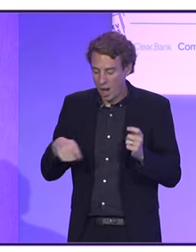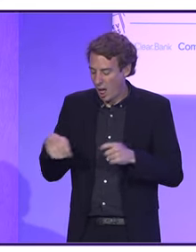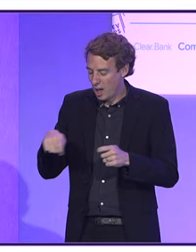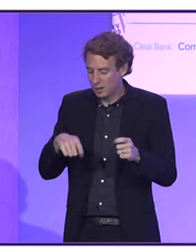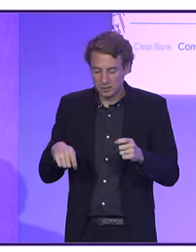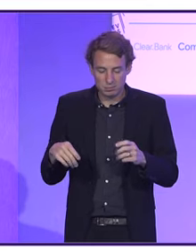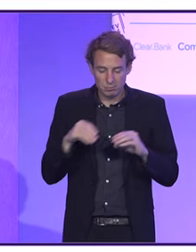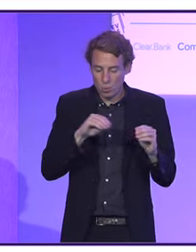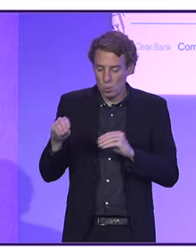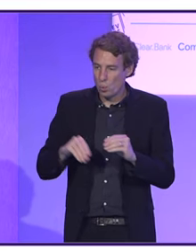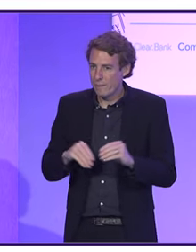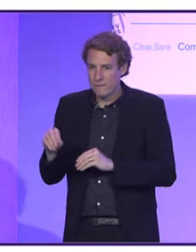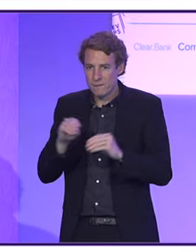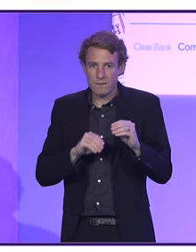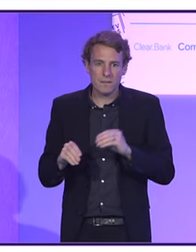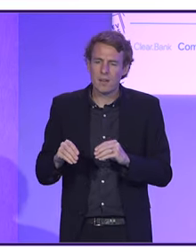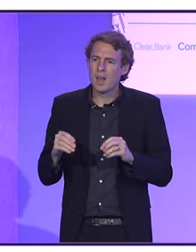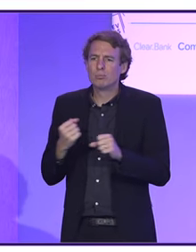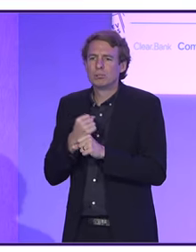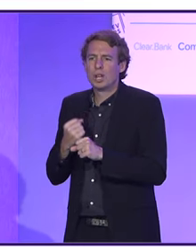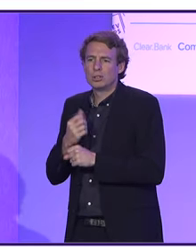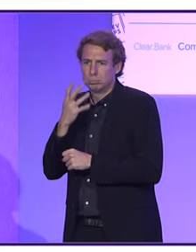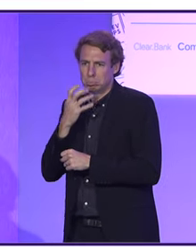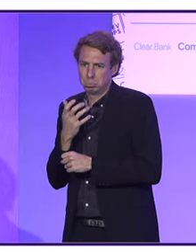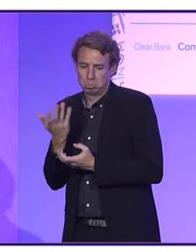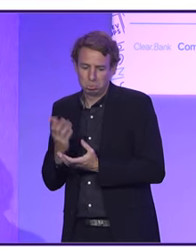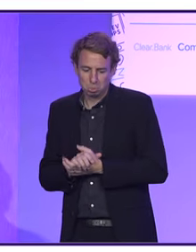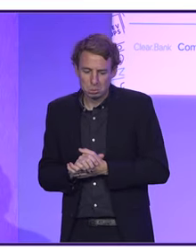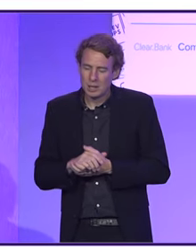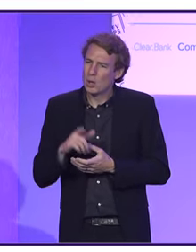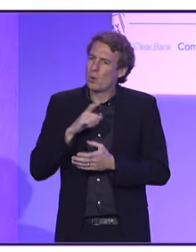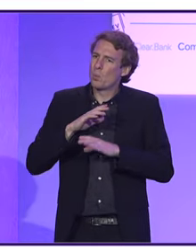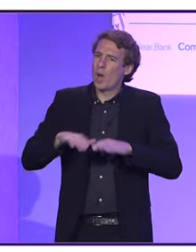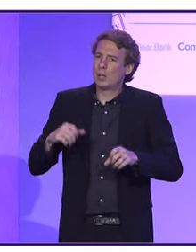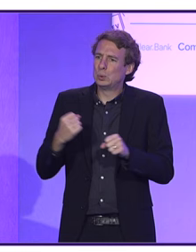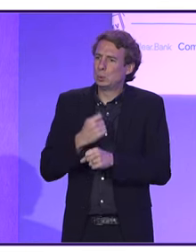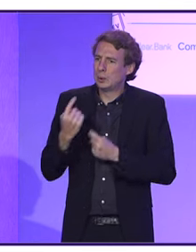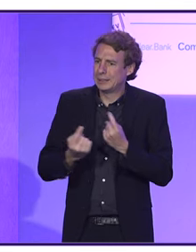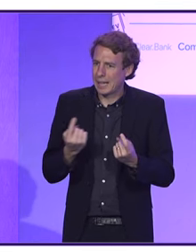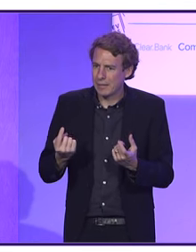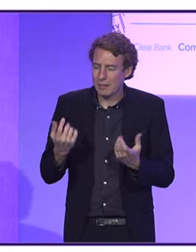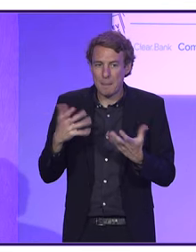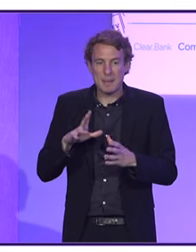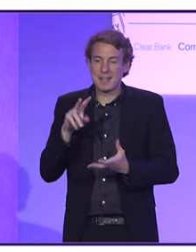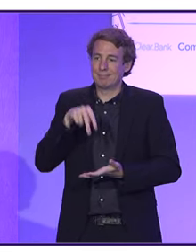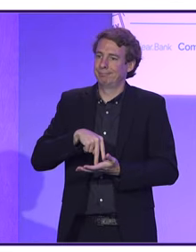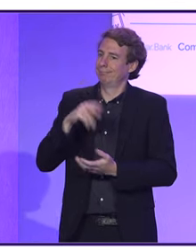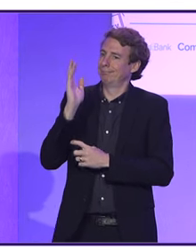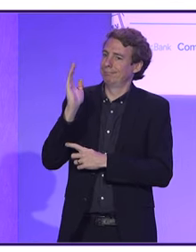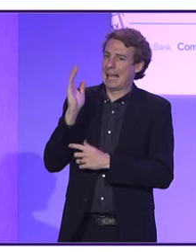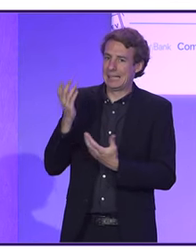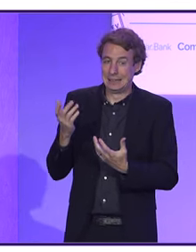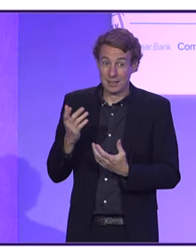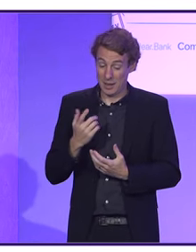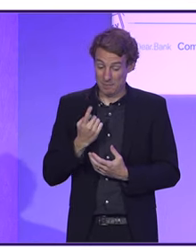toys over here. Production then looks sad. Why can't it work out what it's doing for itself? So then I started getting up on stage, and this was one of my first